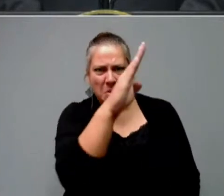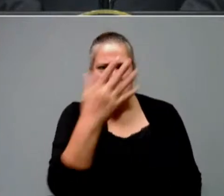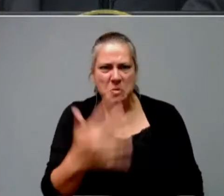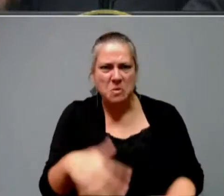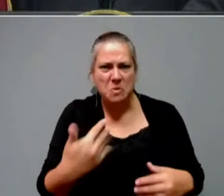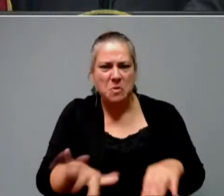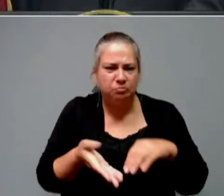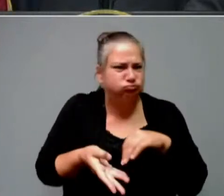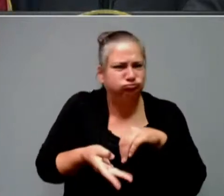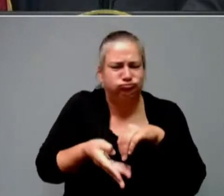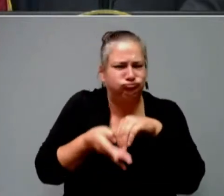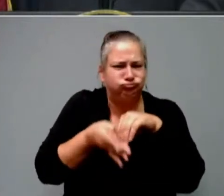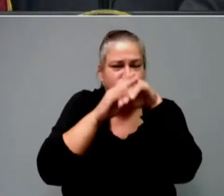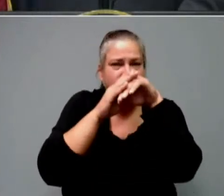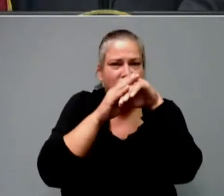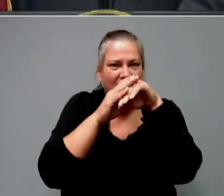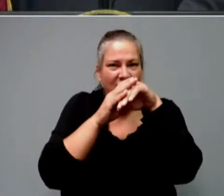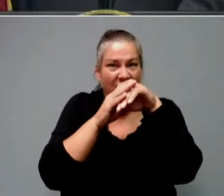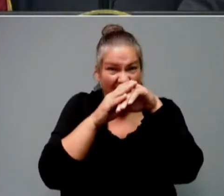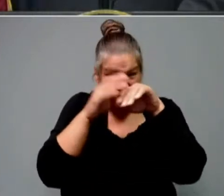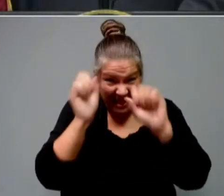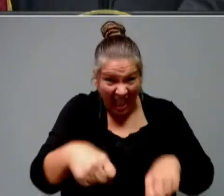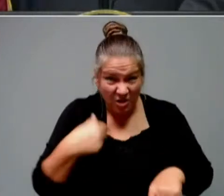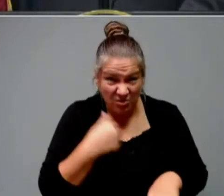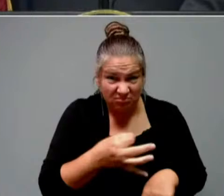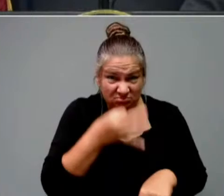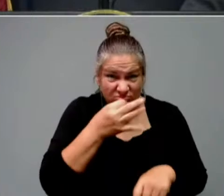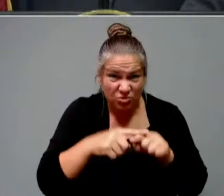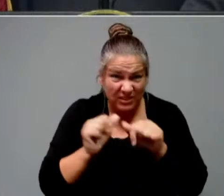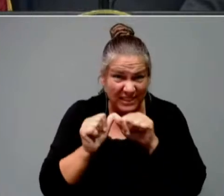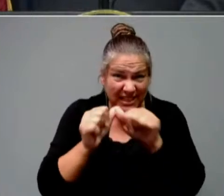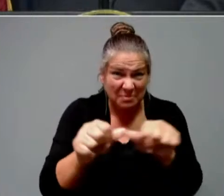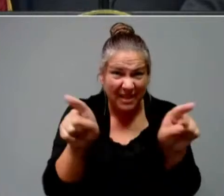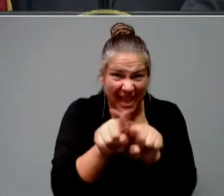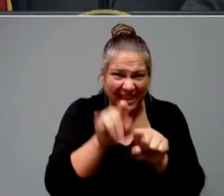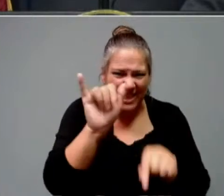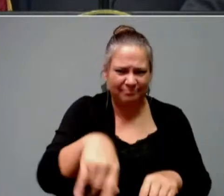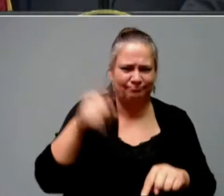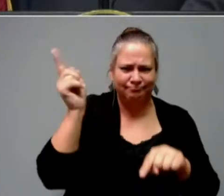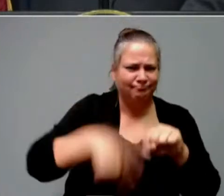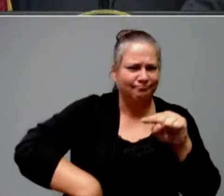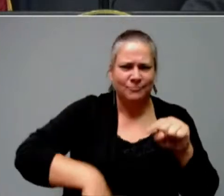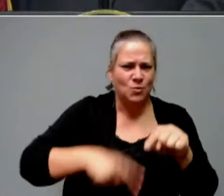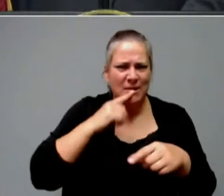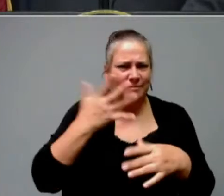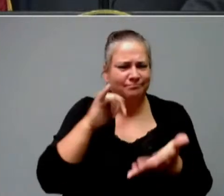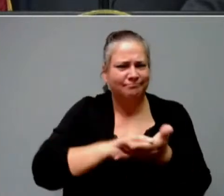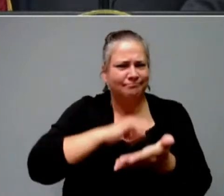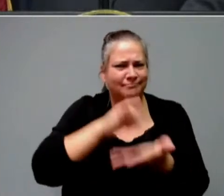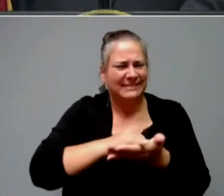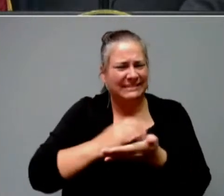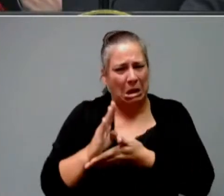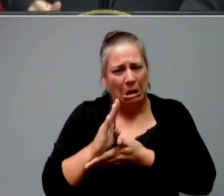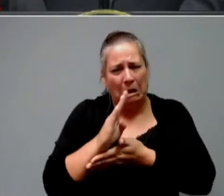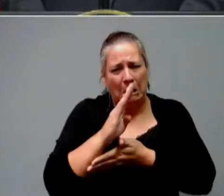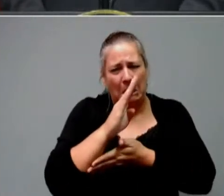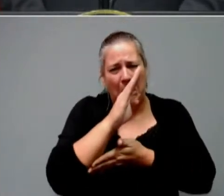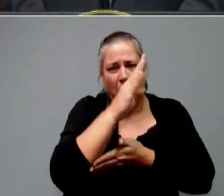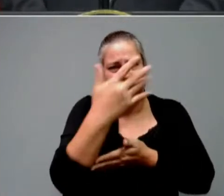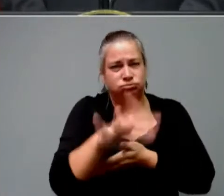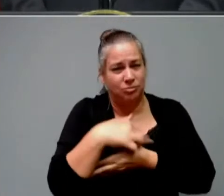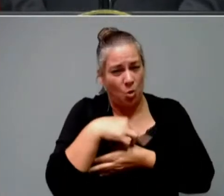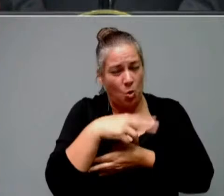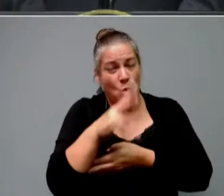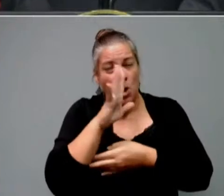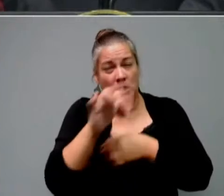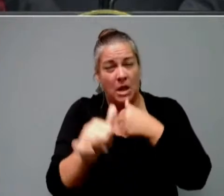hard for it to continue like that because it is already so high. But this is in that most dangerous